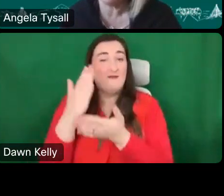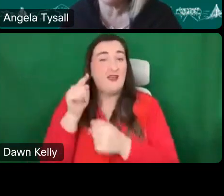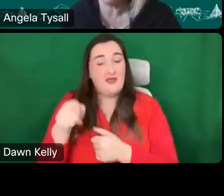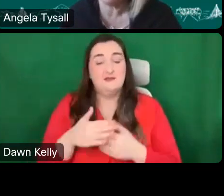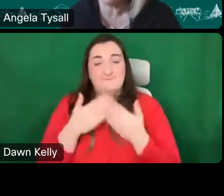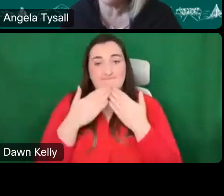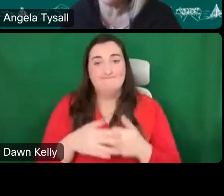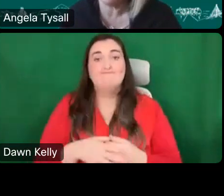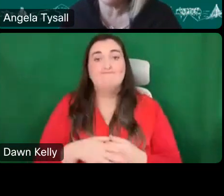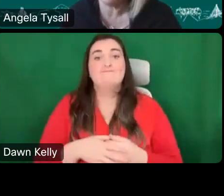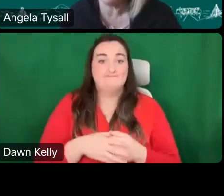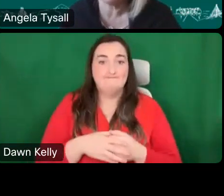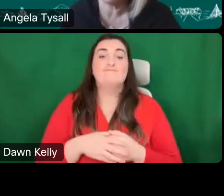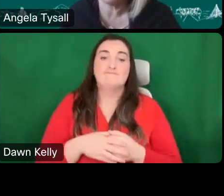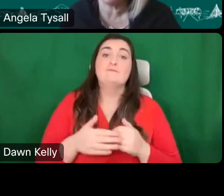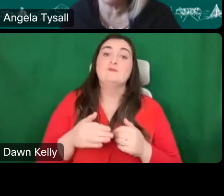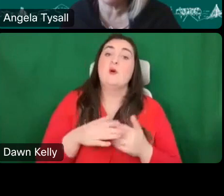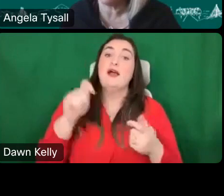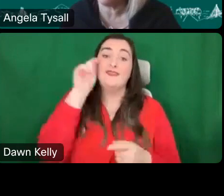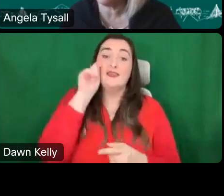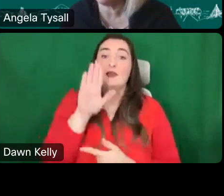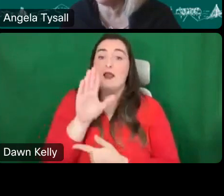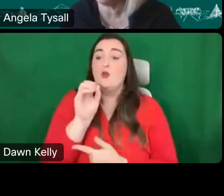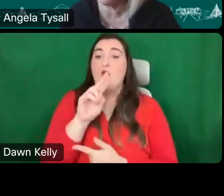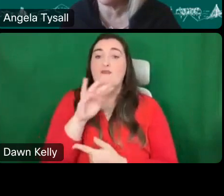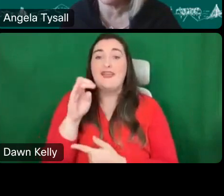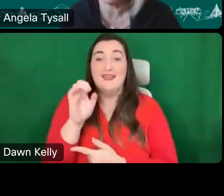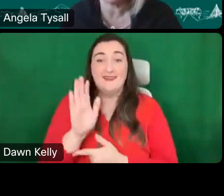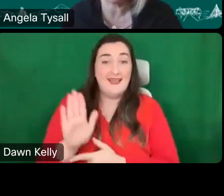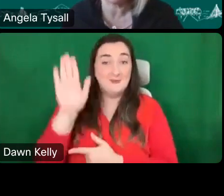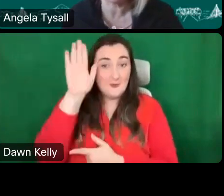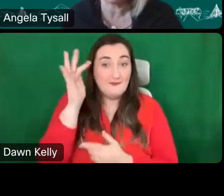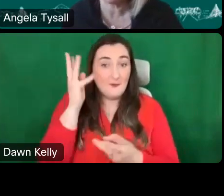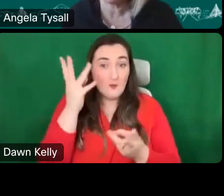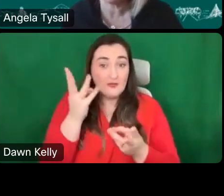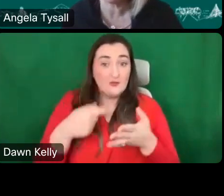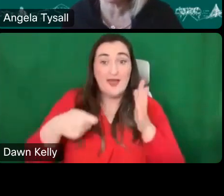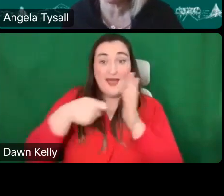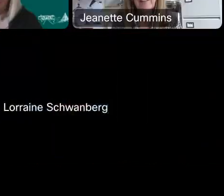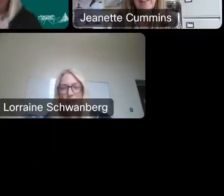Angela. And I think Lorraine has just raised her hand there. Do you want to come in, Lorraine?